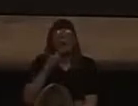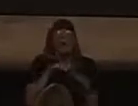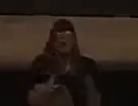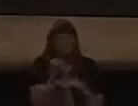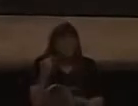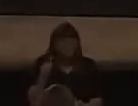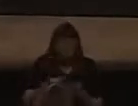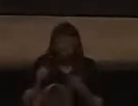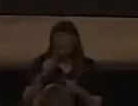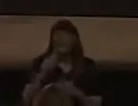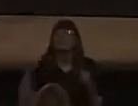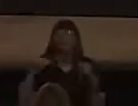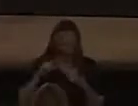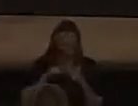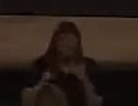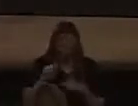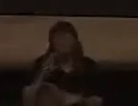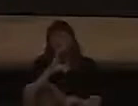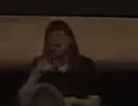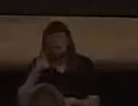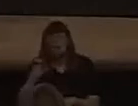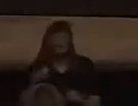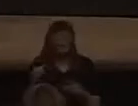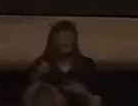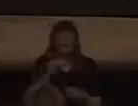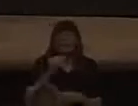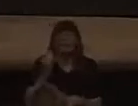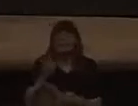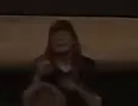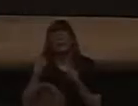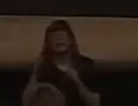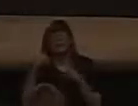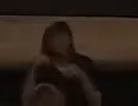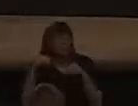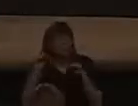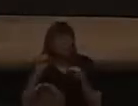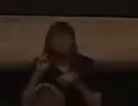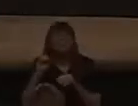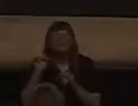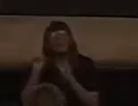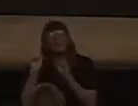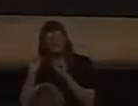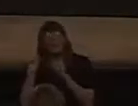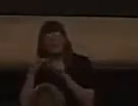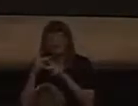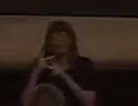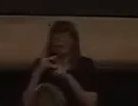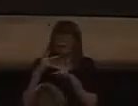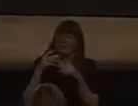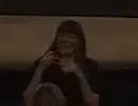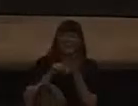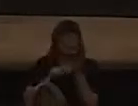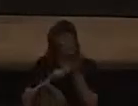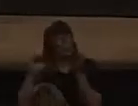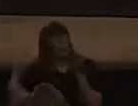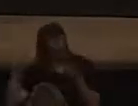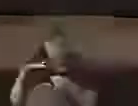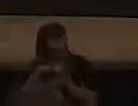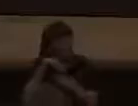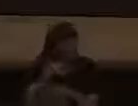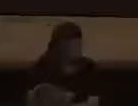where the coat check is, where the cafeteria is, where the gift shop is, so they can also explore those